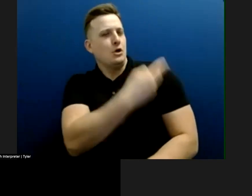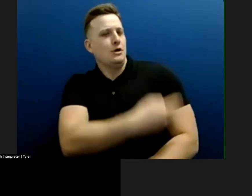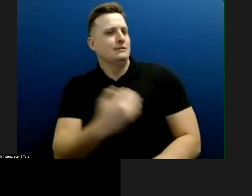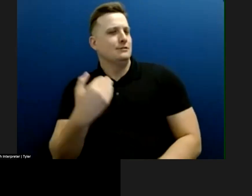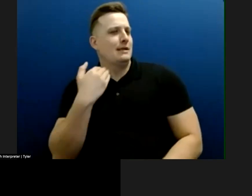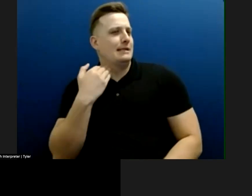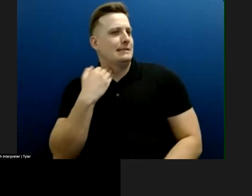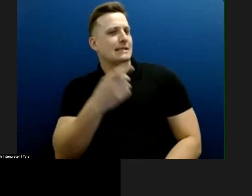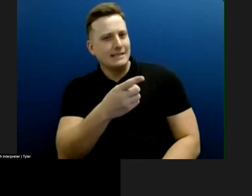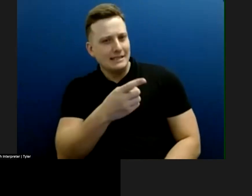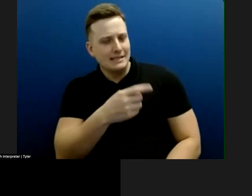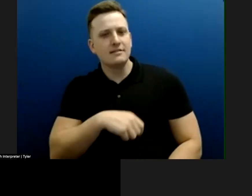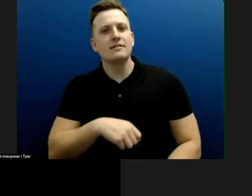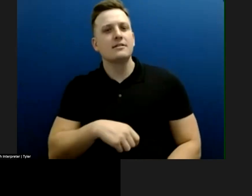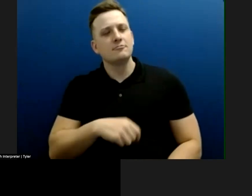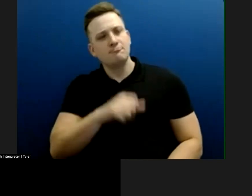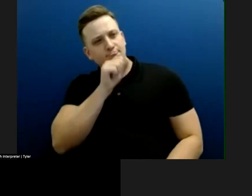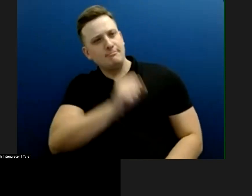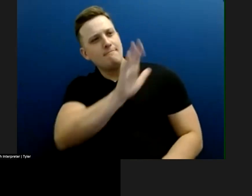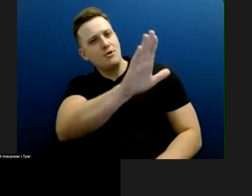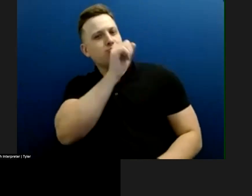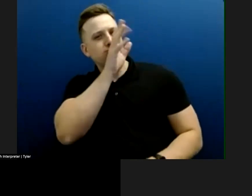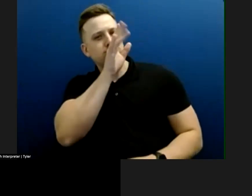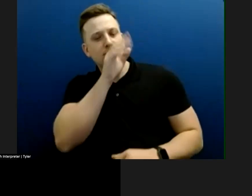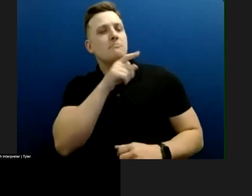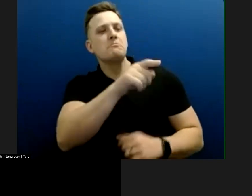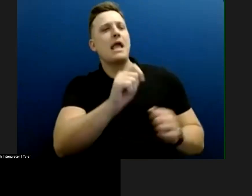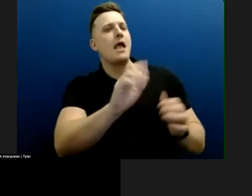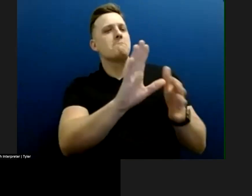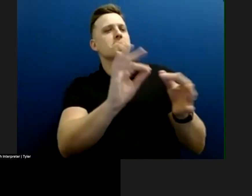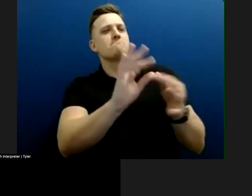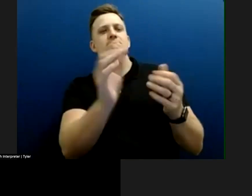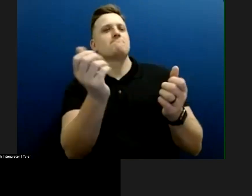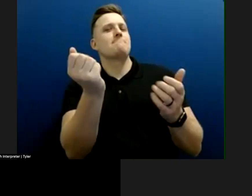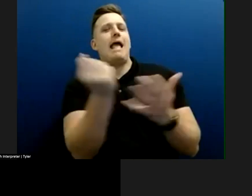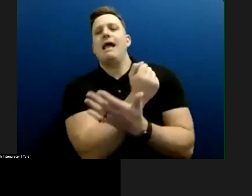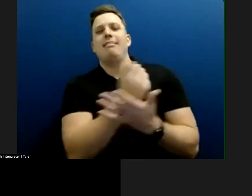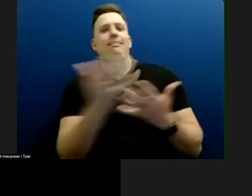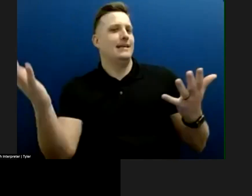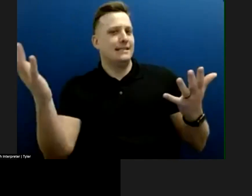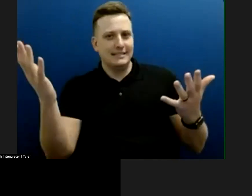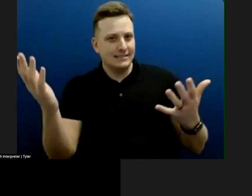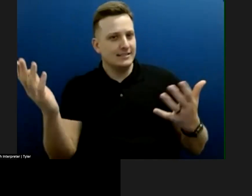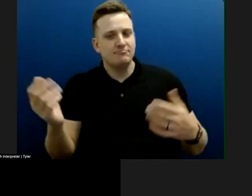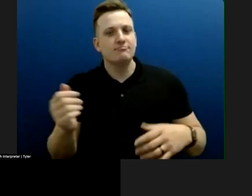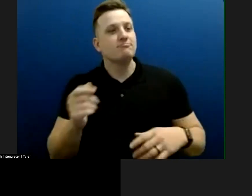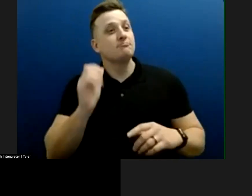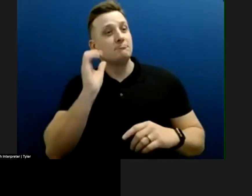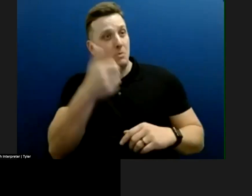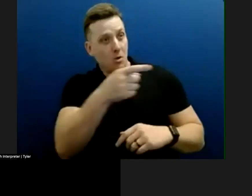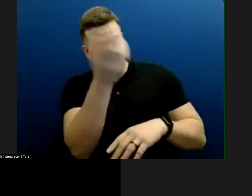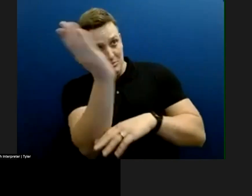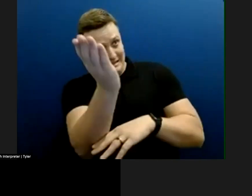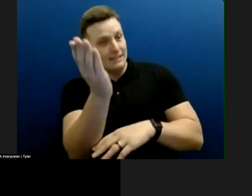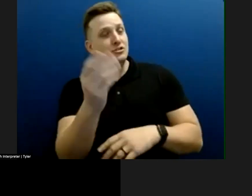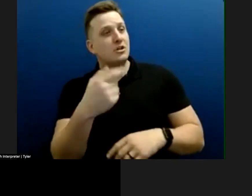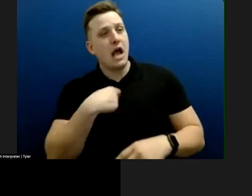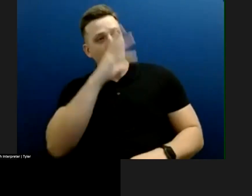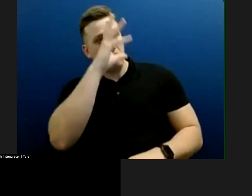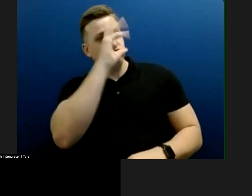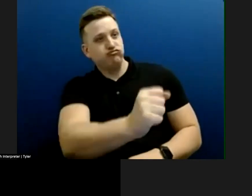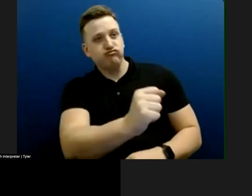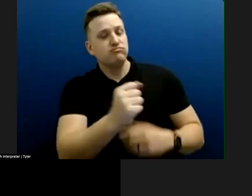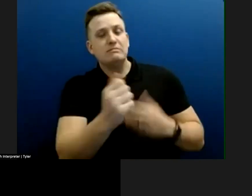the way you talk. You could say anything from the podium tomorrow, and I would find it really enjoyable